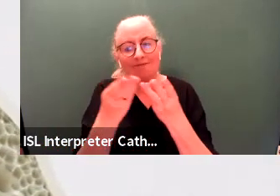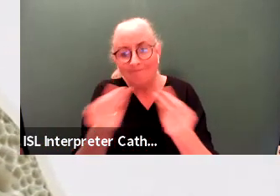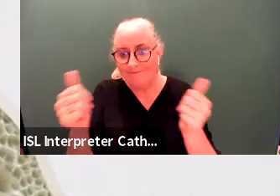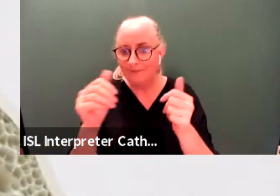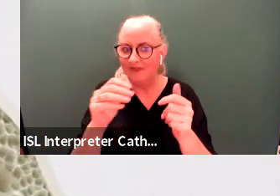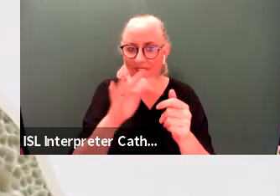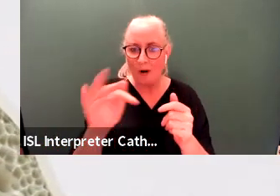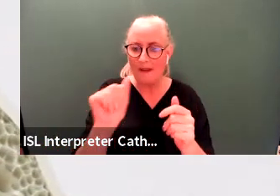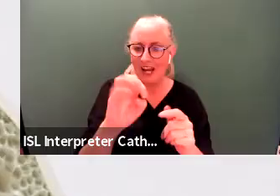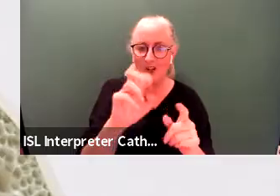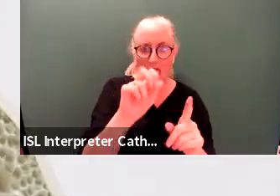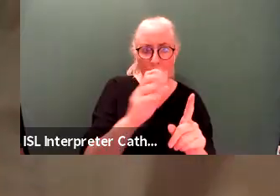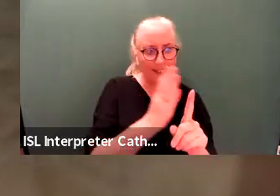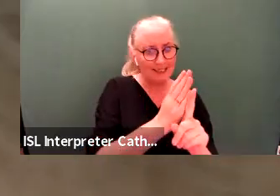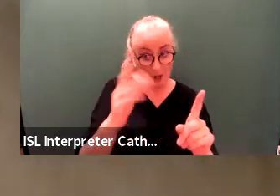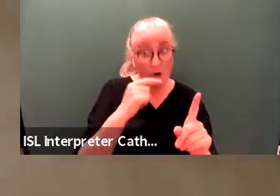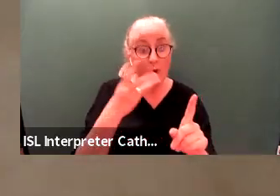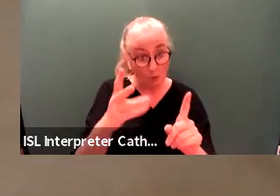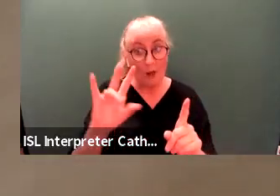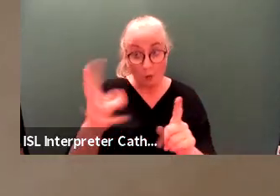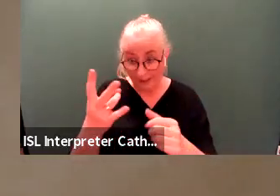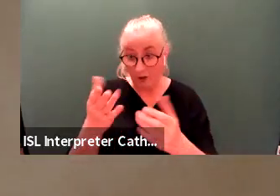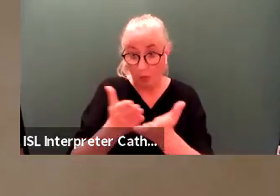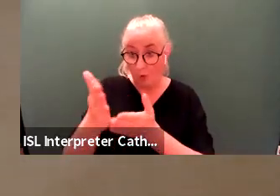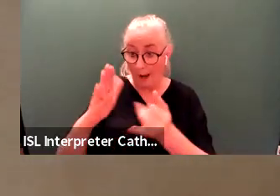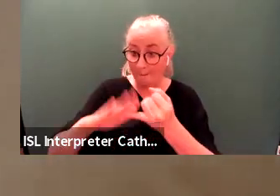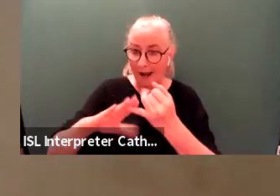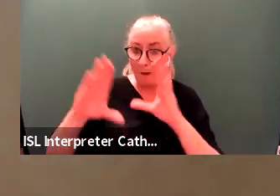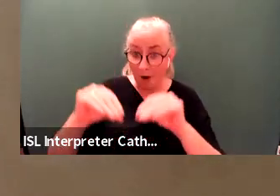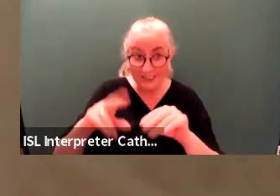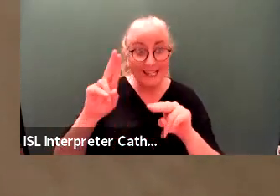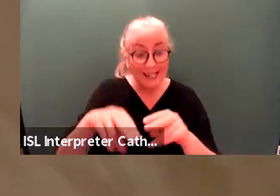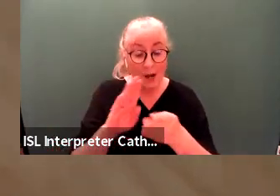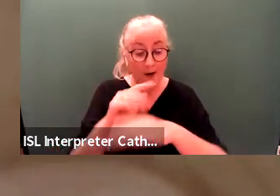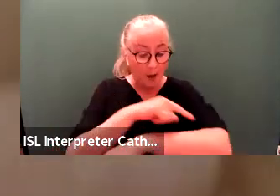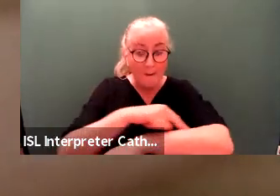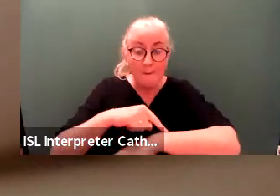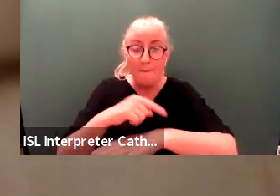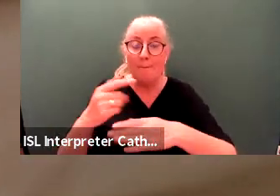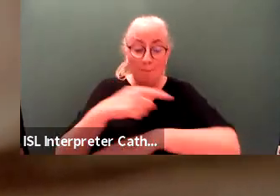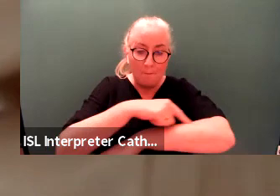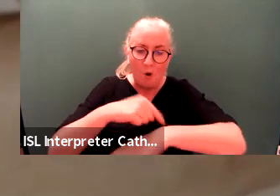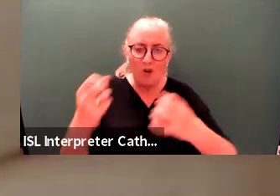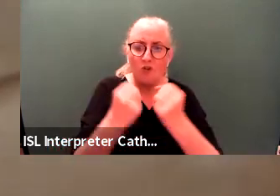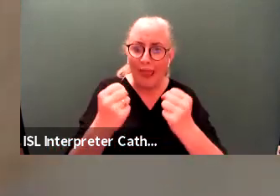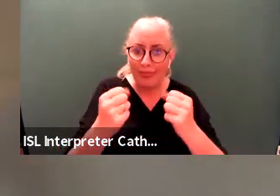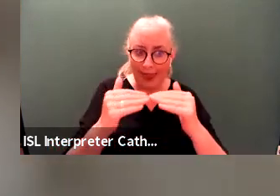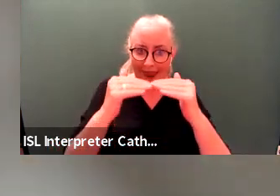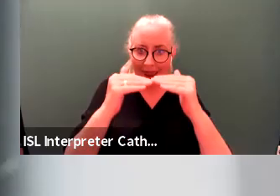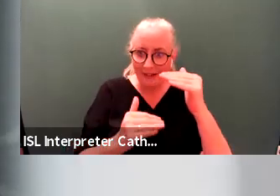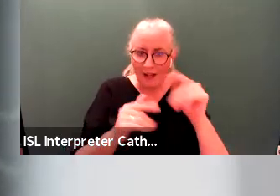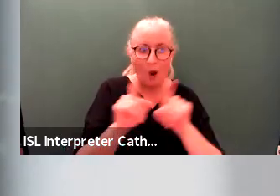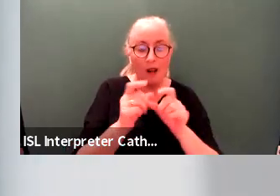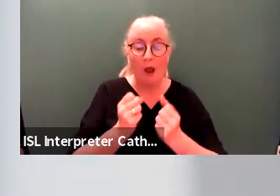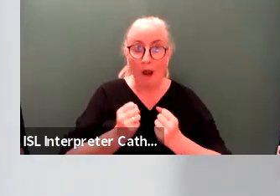it speeds up for a few years around menopause and we can lose a lot of bone strength. There are also the hot flashes,